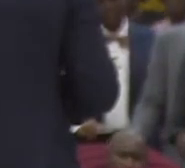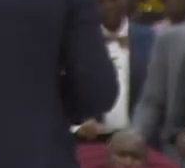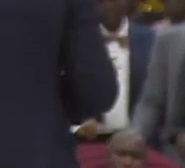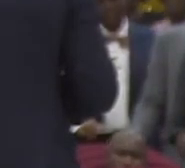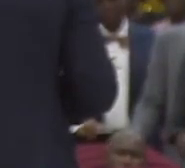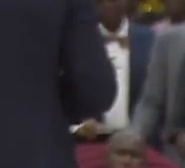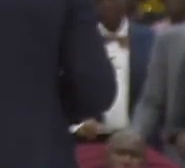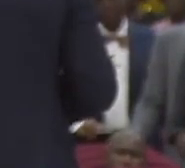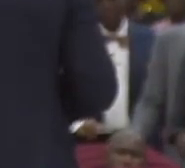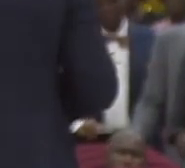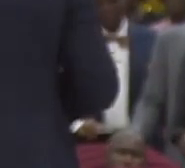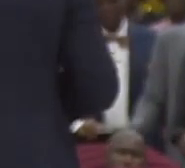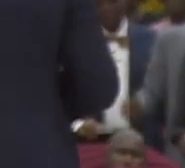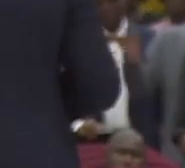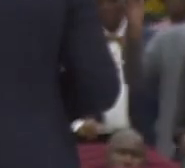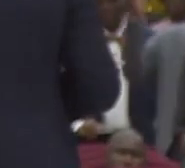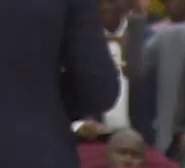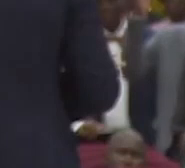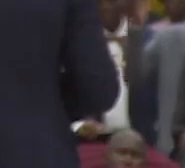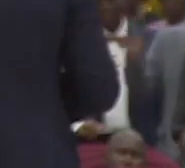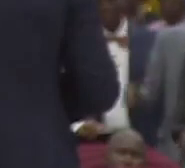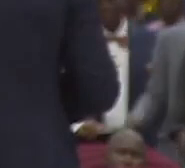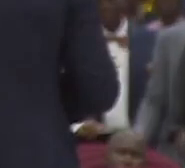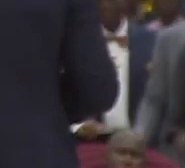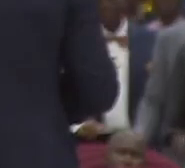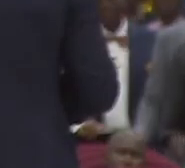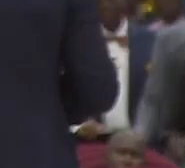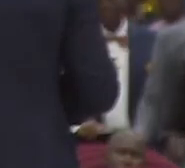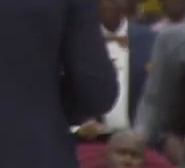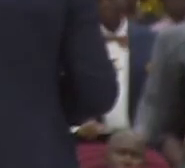God will answer your prayer by fire.